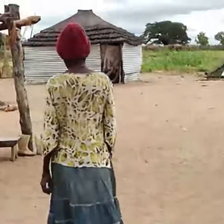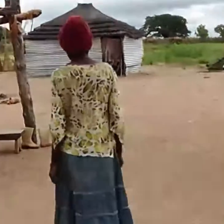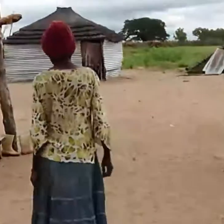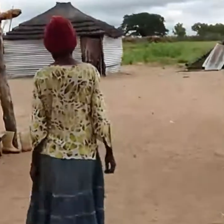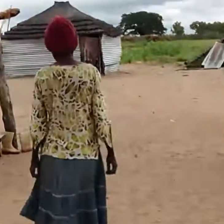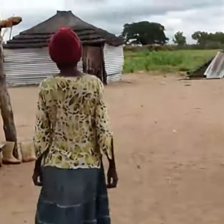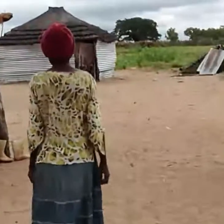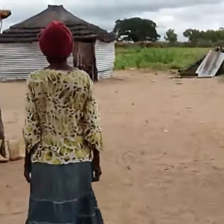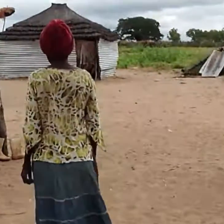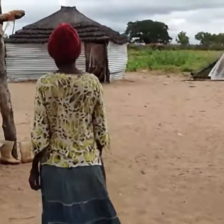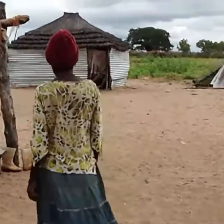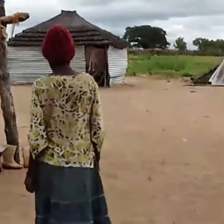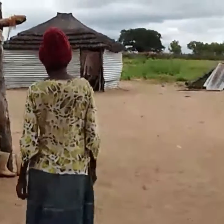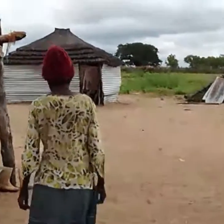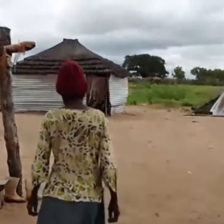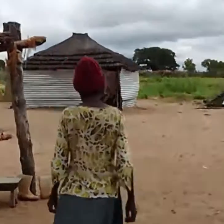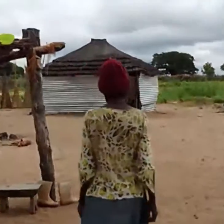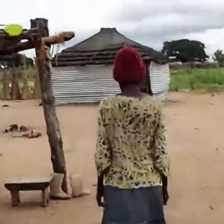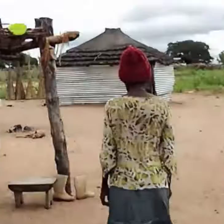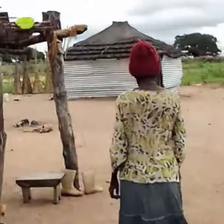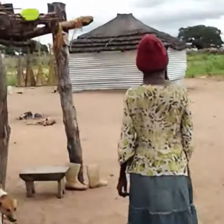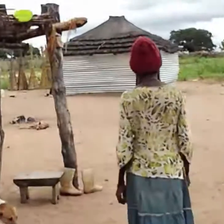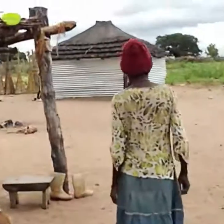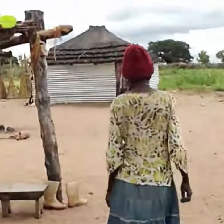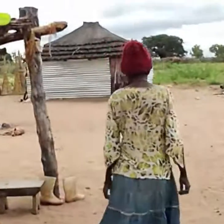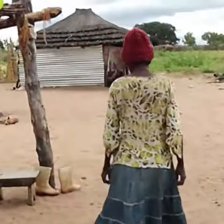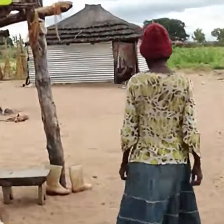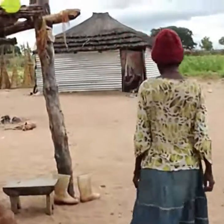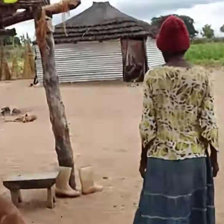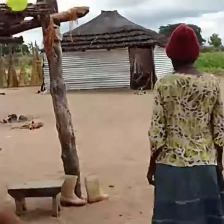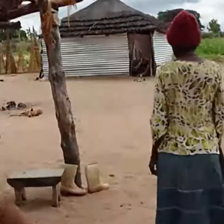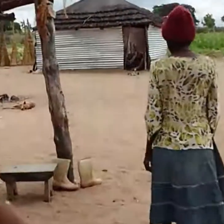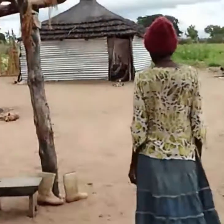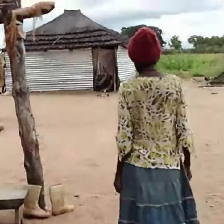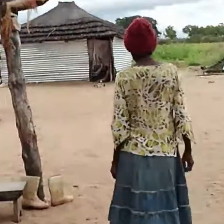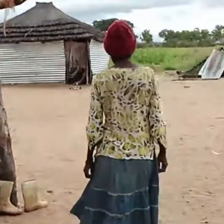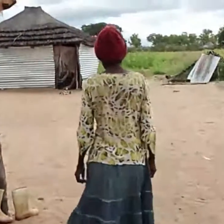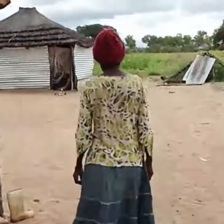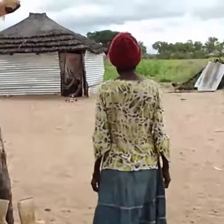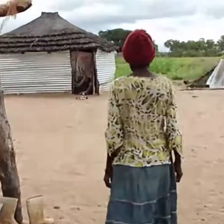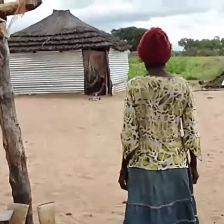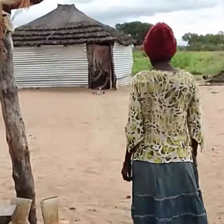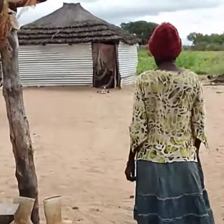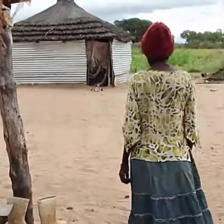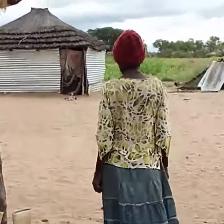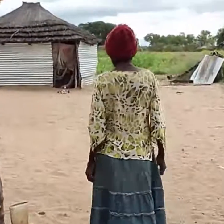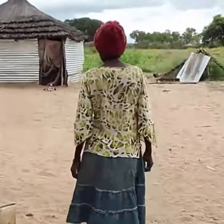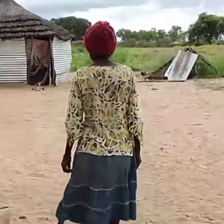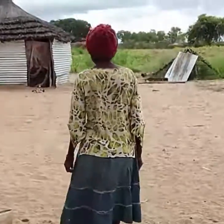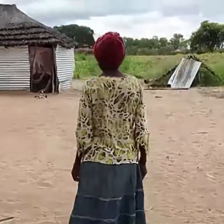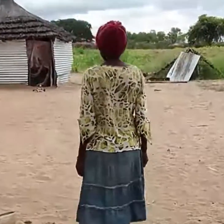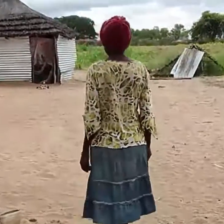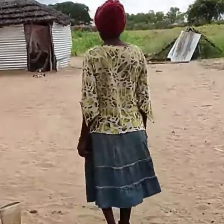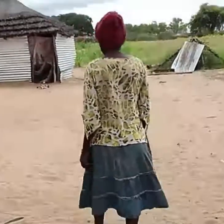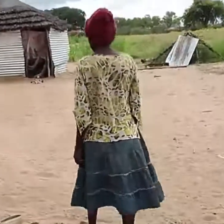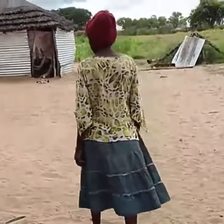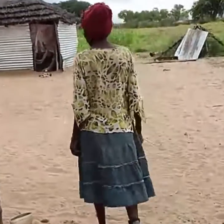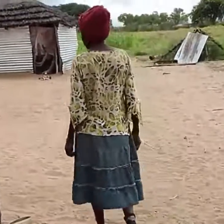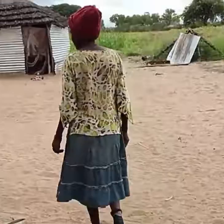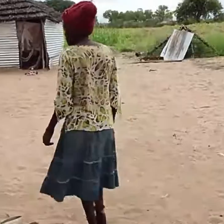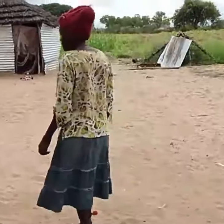granddaughter who died on New Year's Eve. They appeared in the Kaenge Periodic Court in January facing various charges. However, Namibian